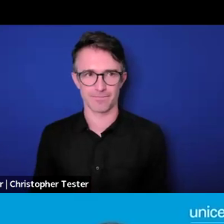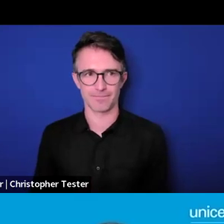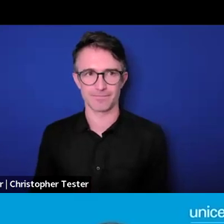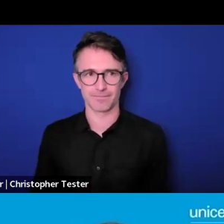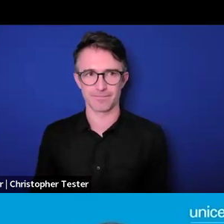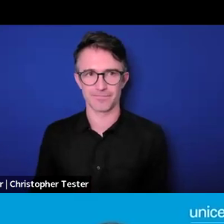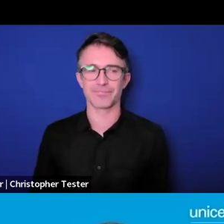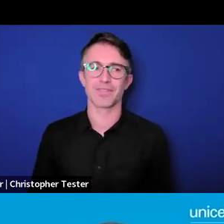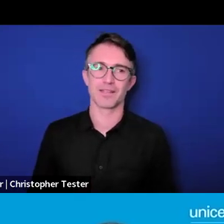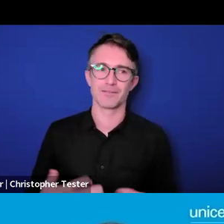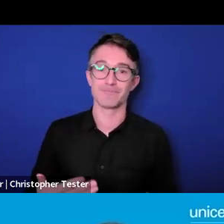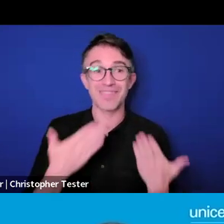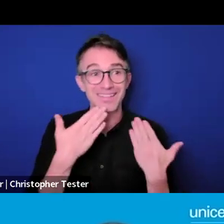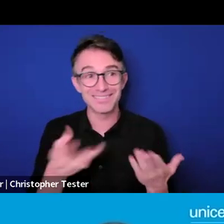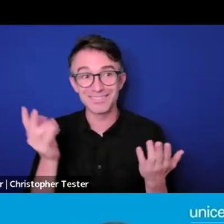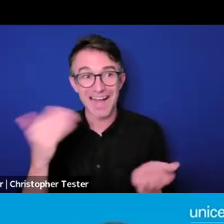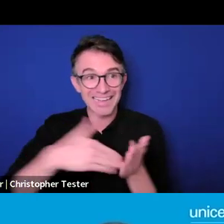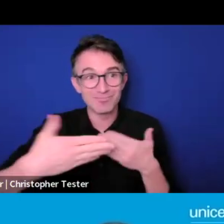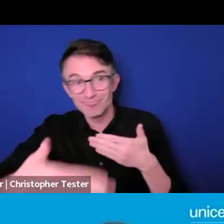Gracias. Muchas gracias a todos y a todas.